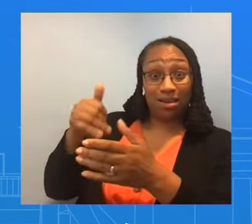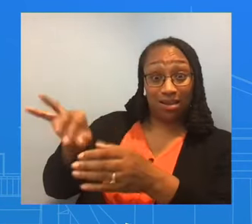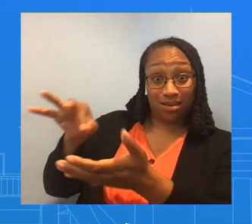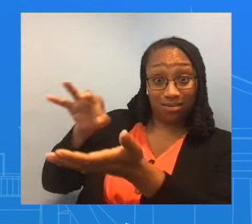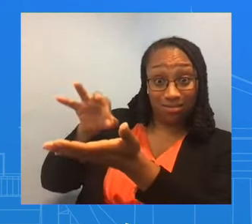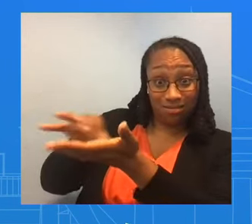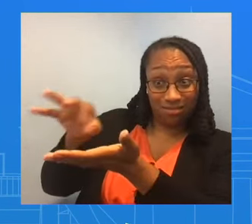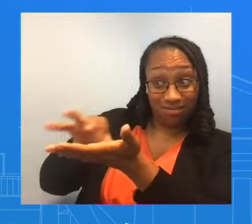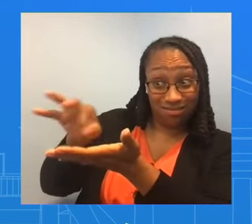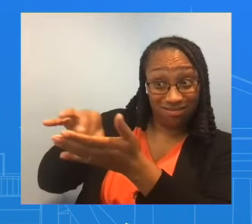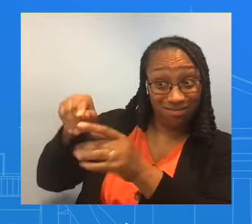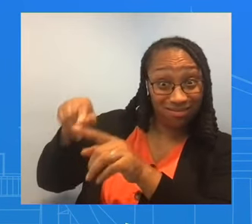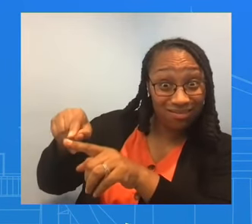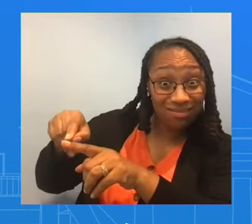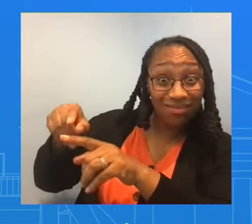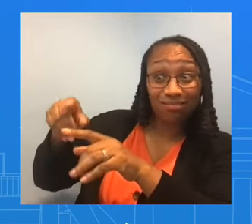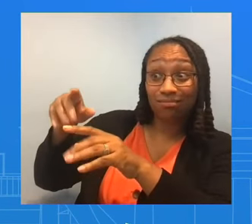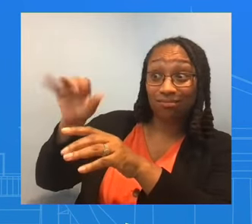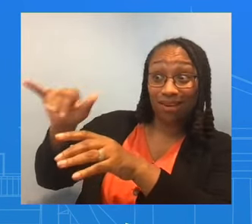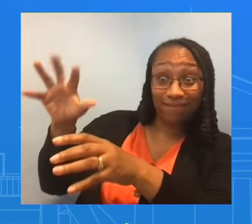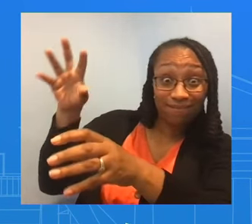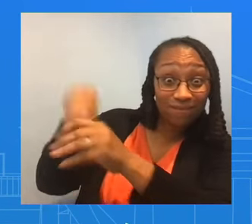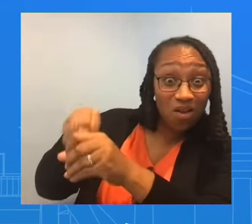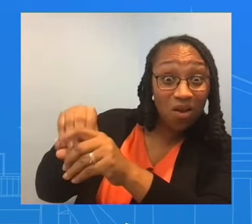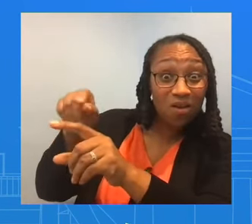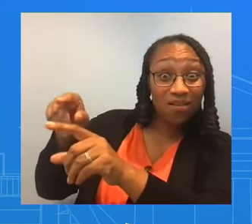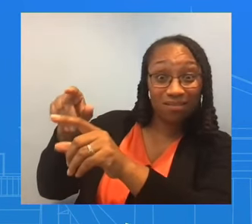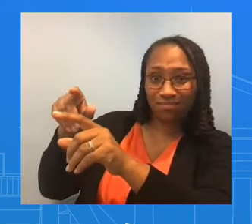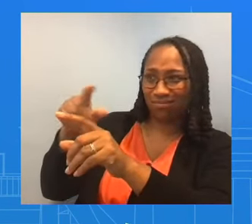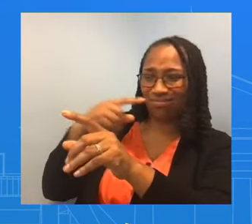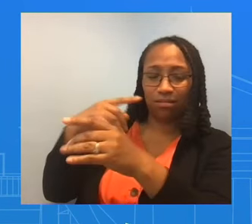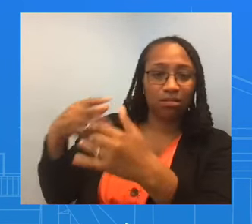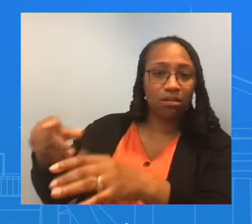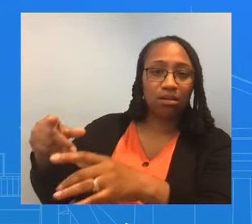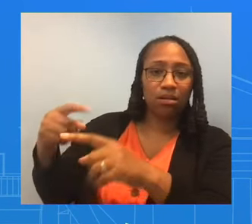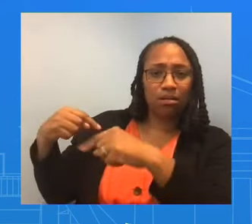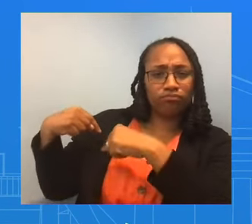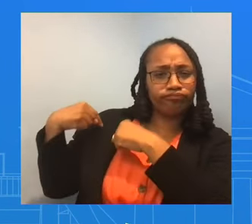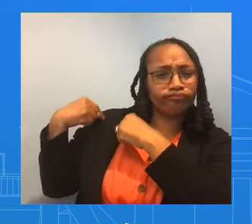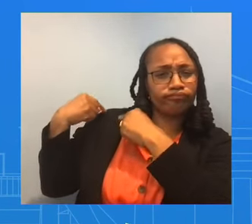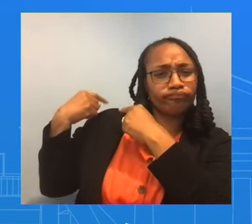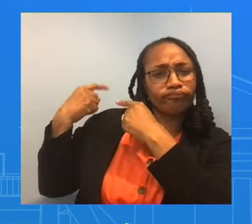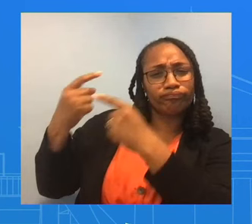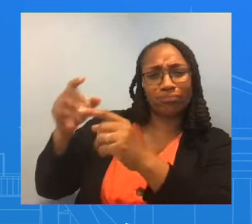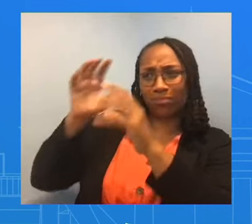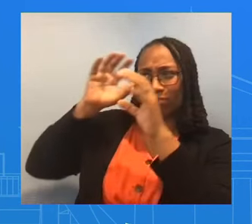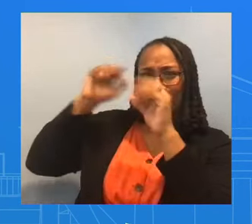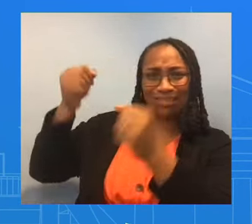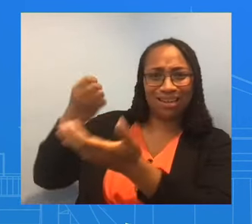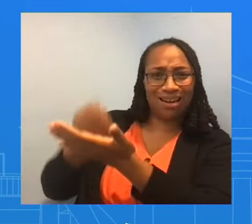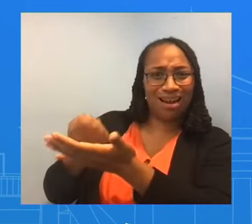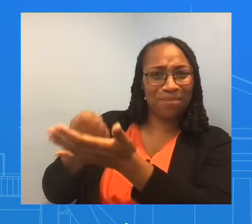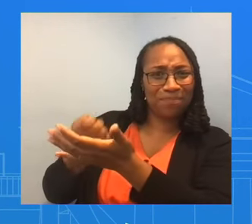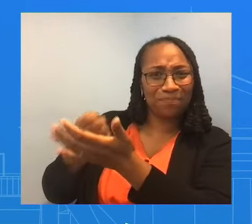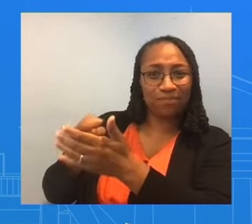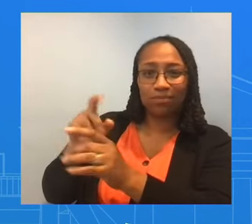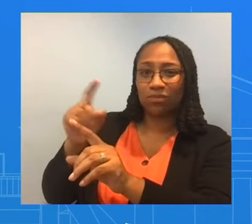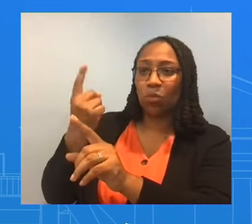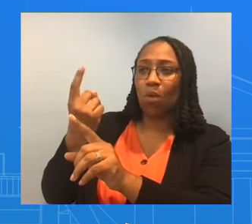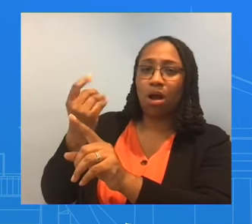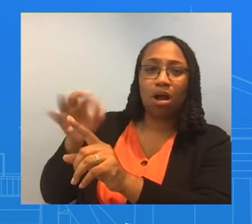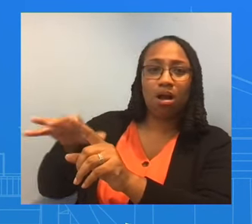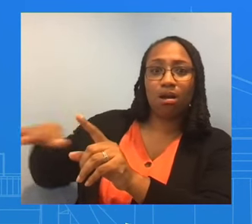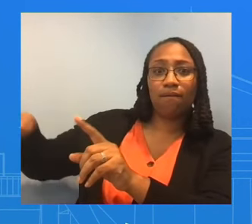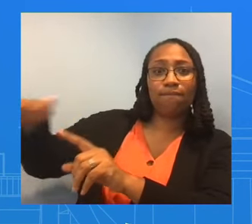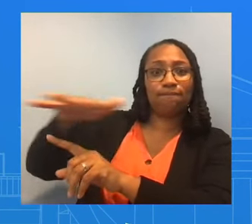last 2 years as the president's economist, one of the president's economists. Jared has had a long